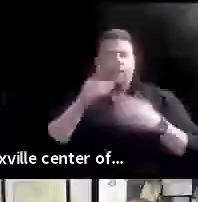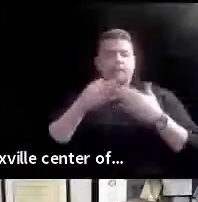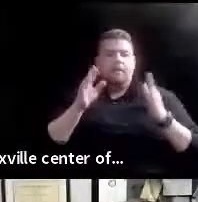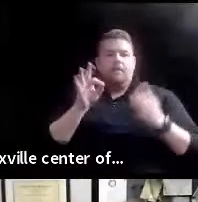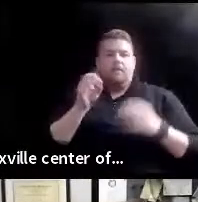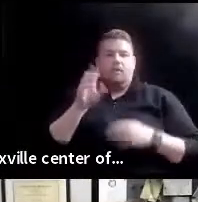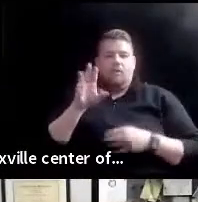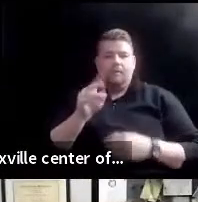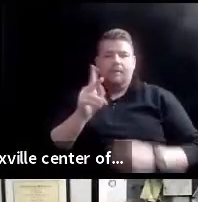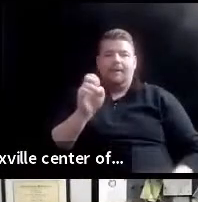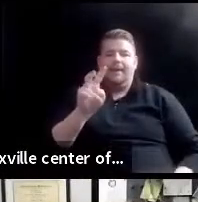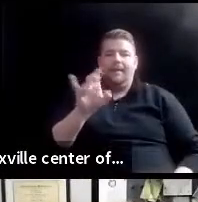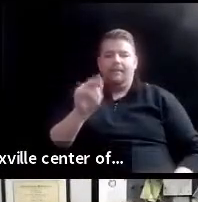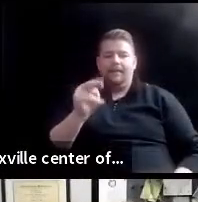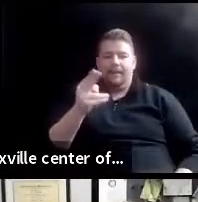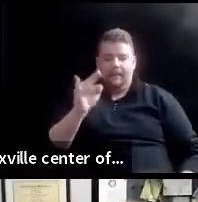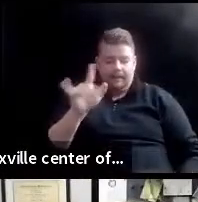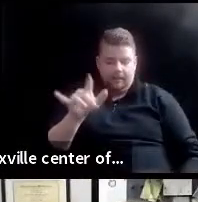have Kevin Hill.